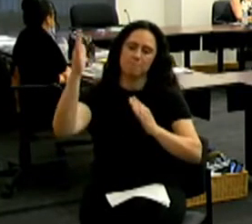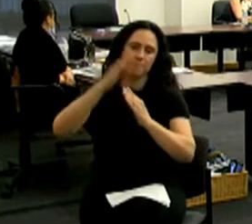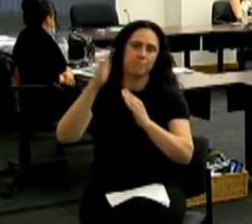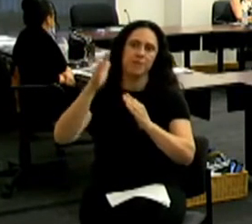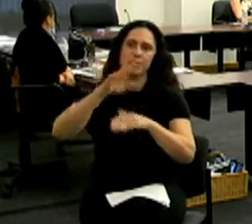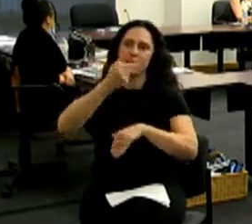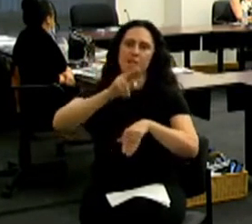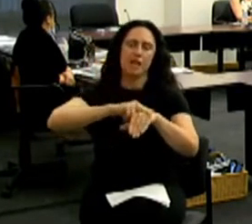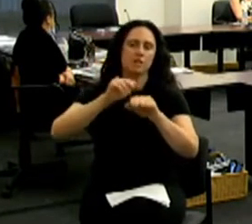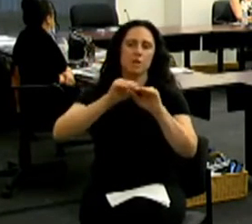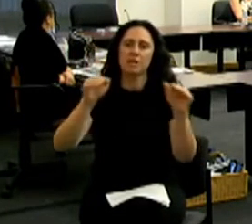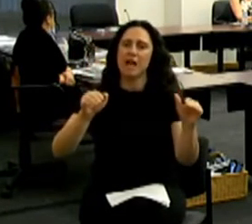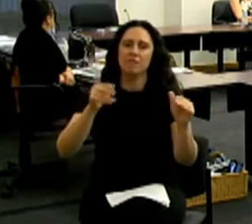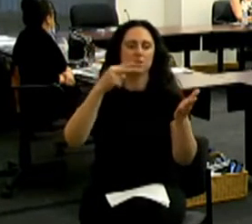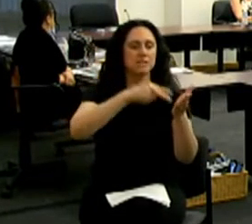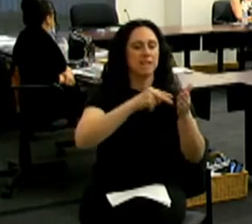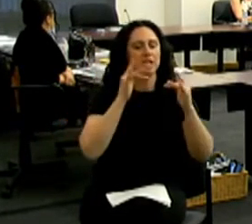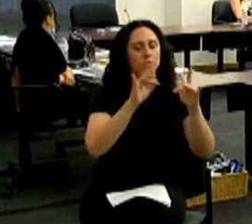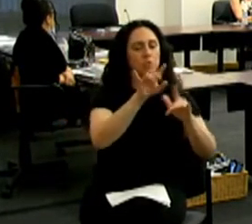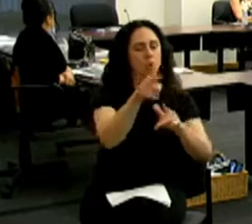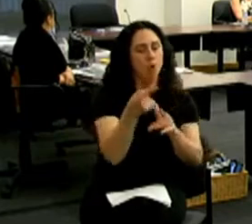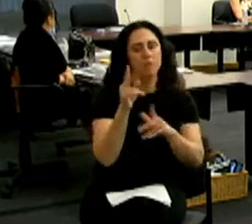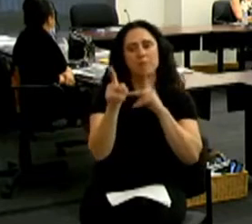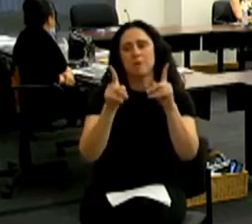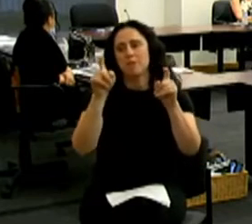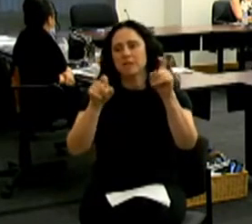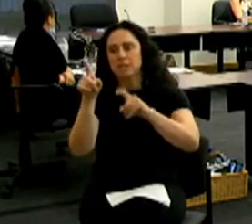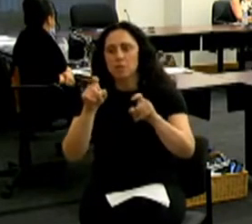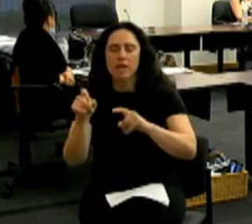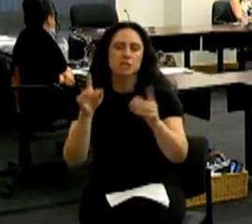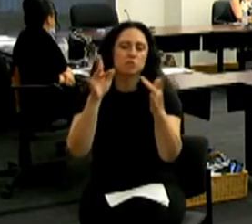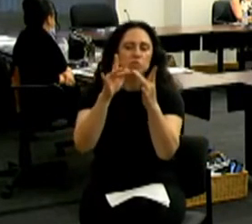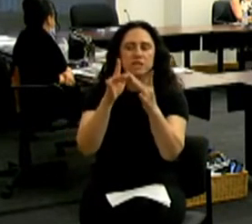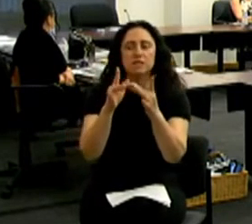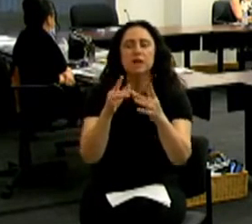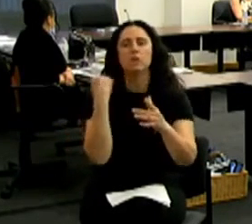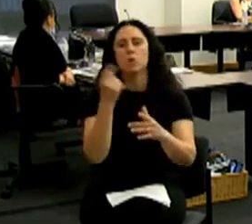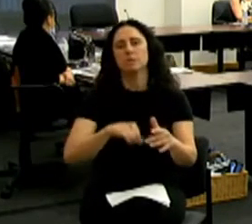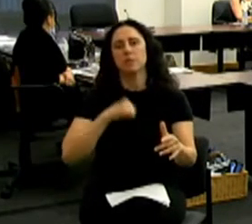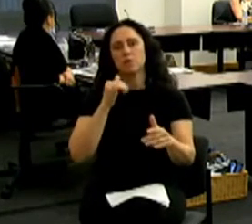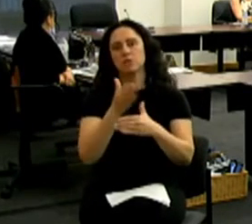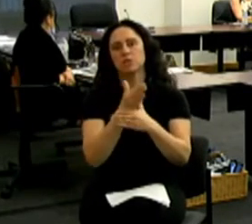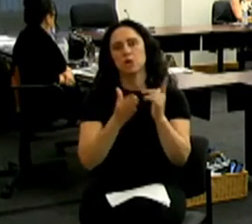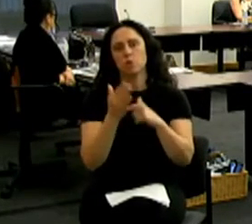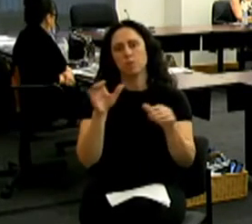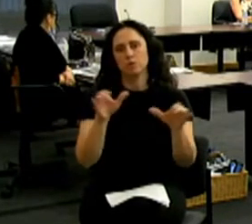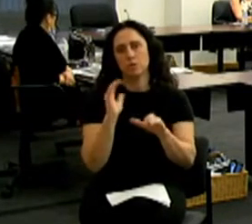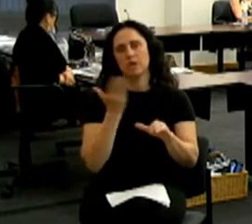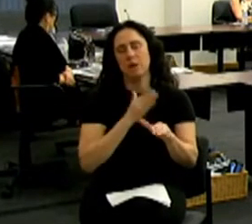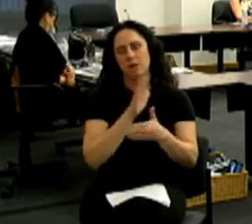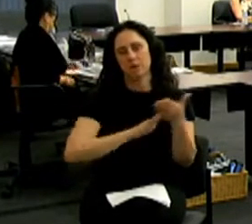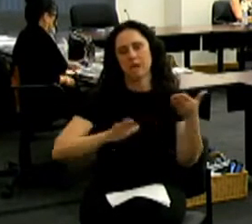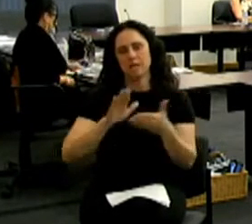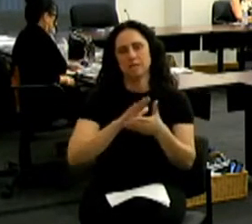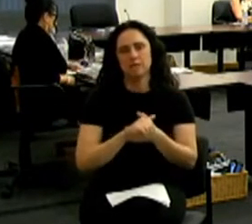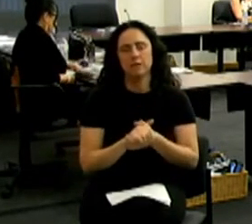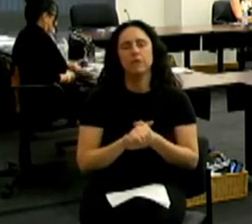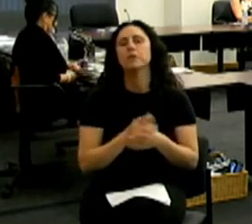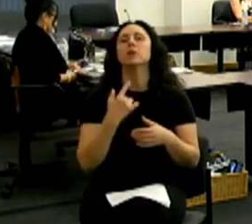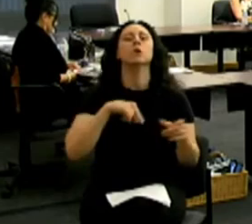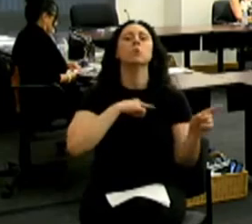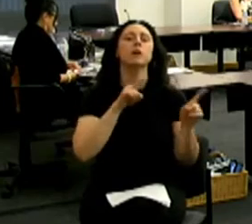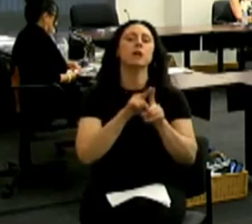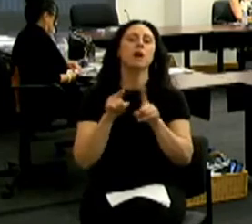room only, people asking questions and reaching out. So again, always proud to share what we're doing at our college. We